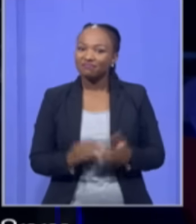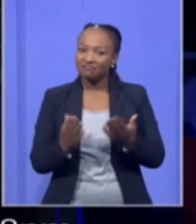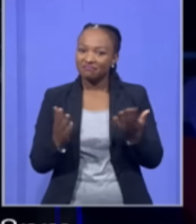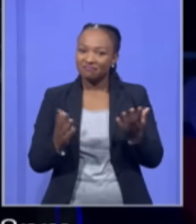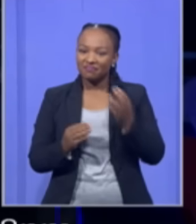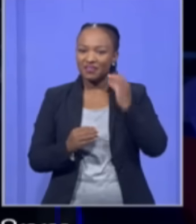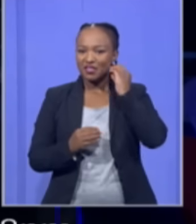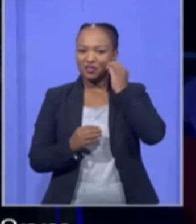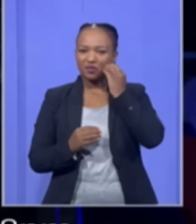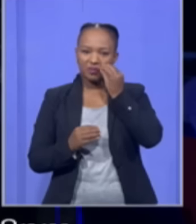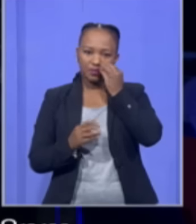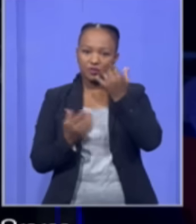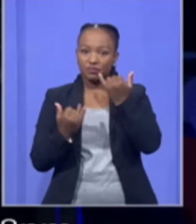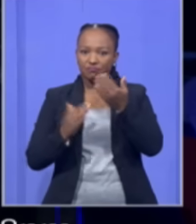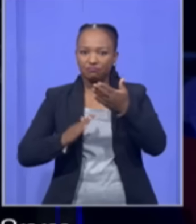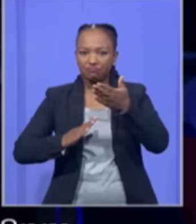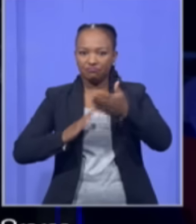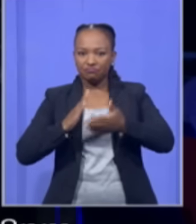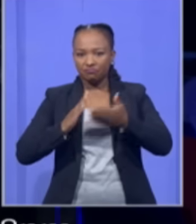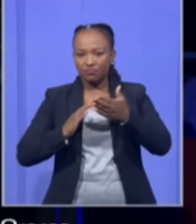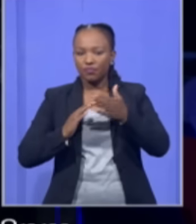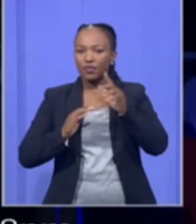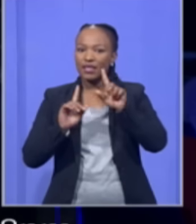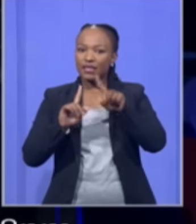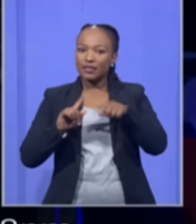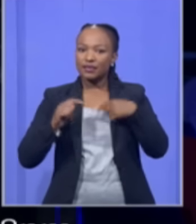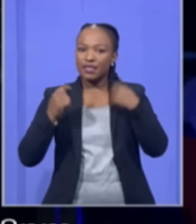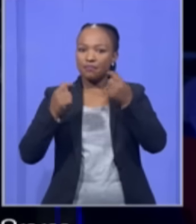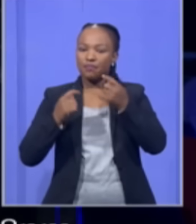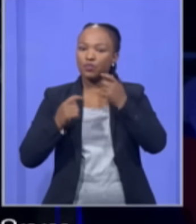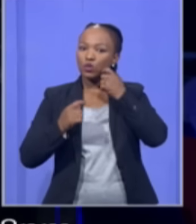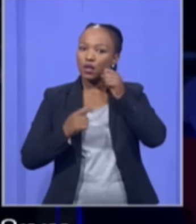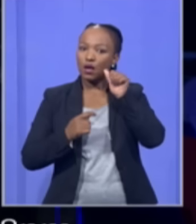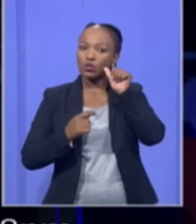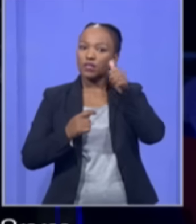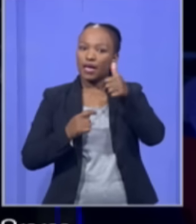Khaswene ya ditaba tsa Sesotho e fella mona kopana le moifo wa rona wa ditaba